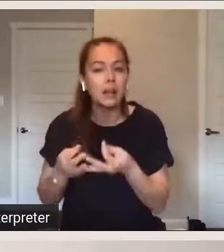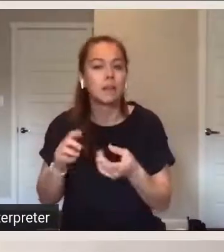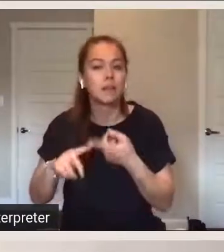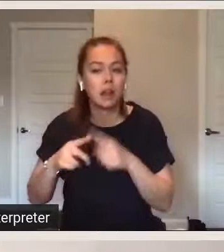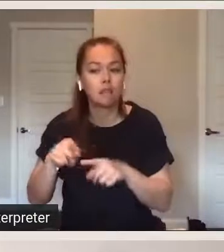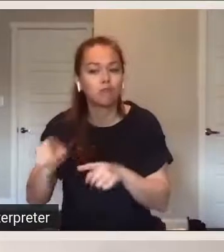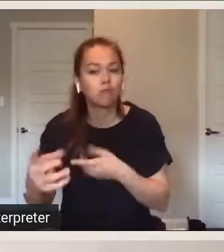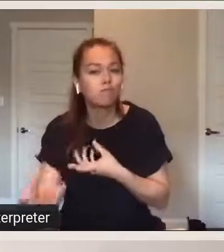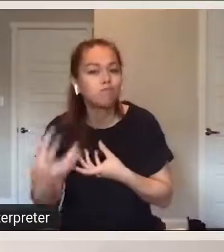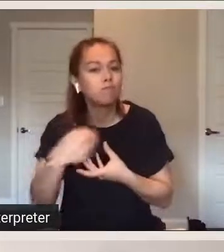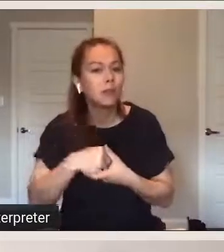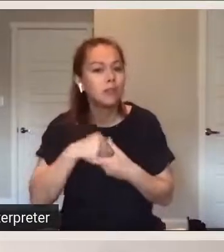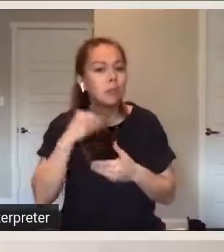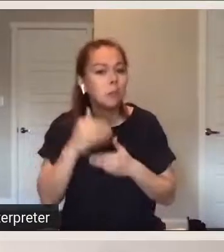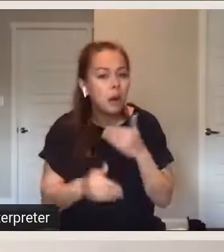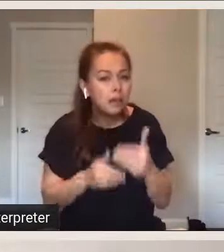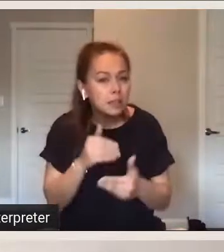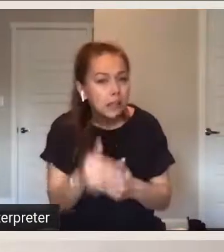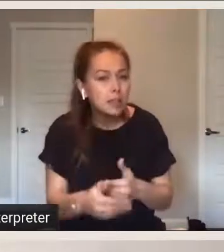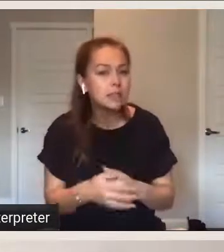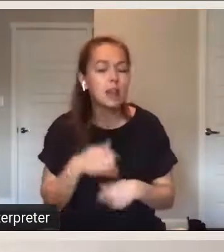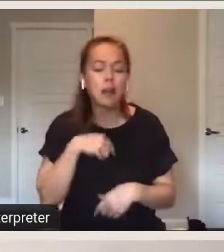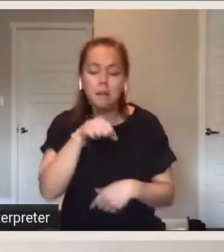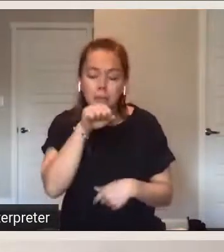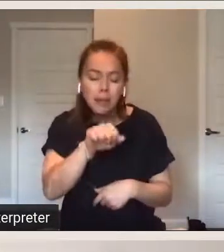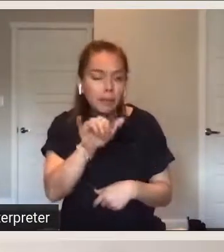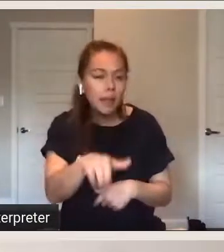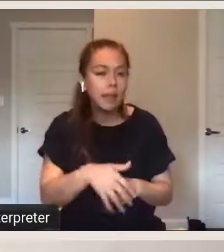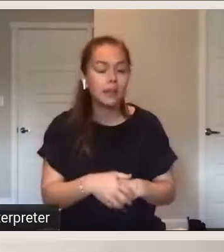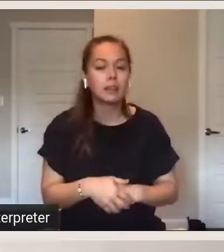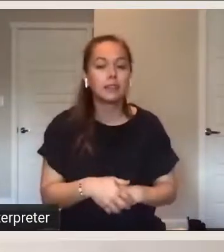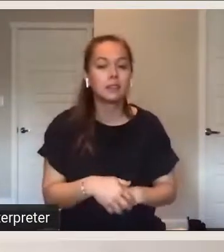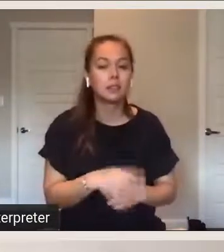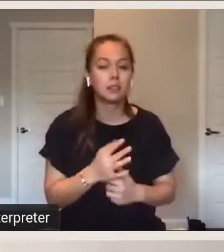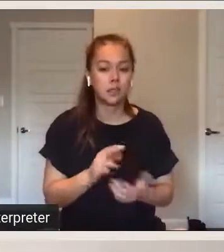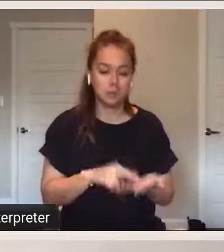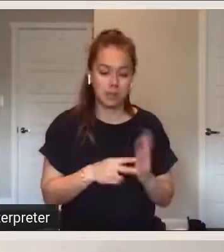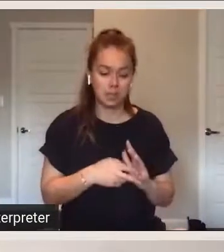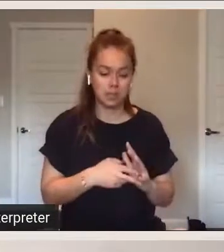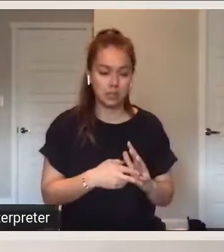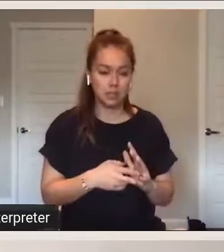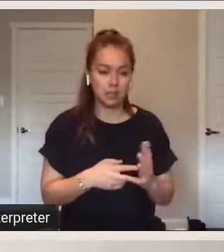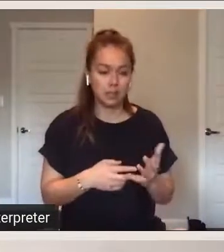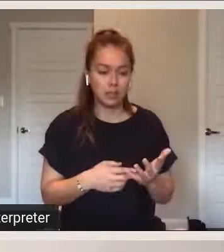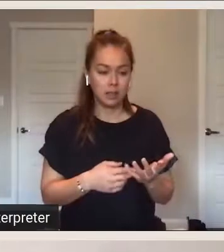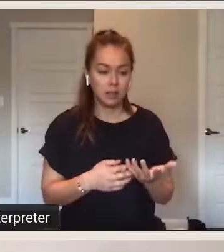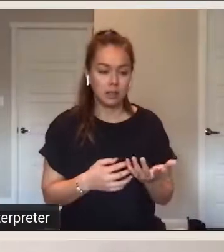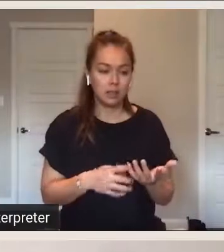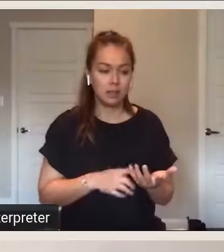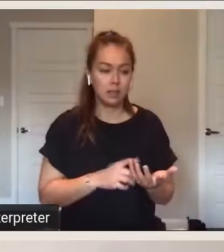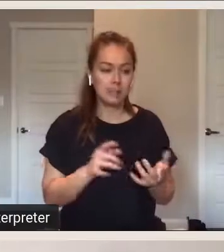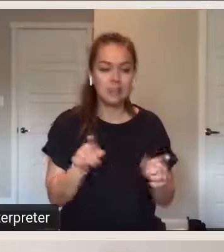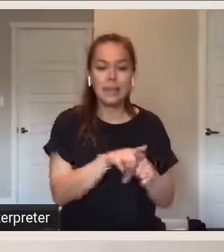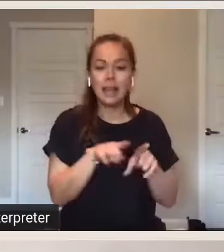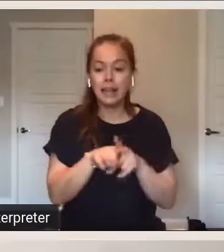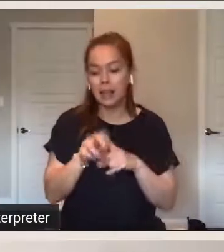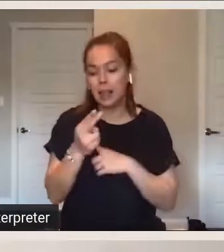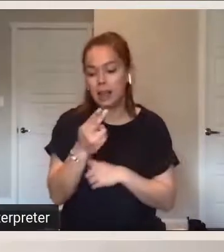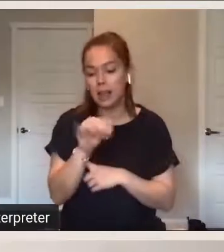like hybridness to your film where it is narrative, but it also feels so genuine and real, the slice of life